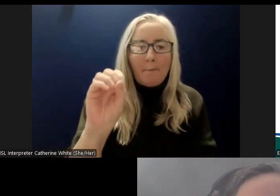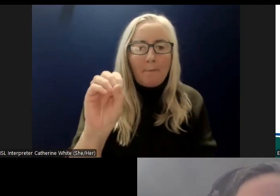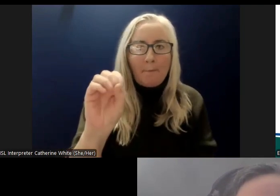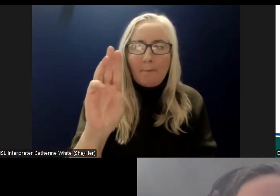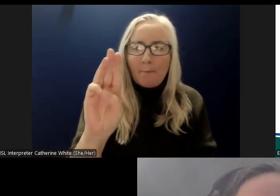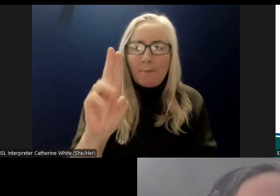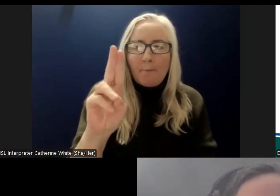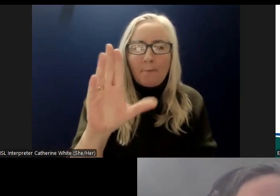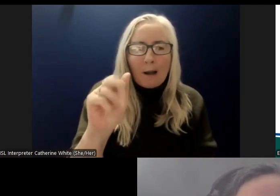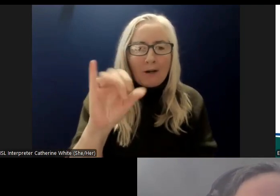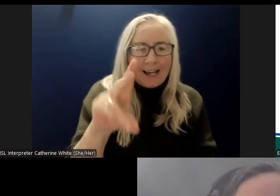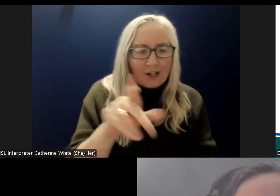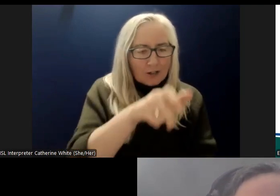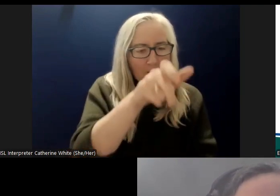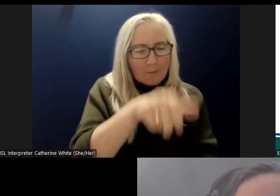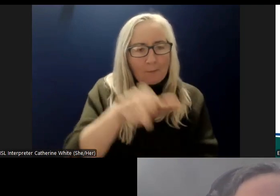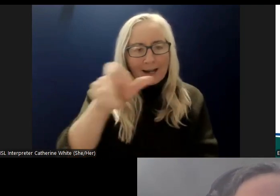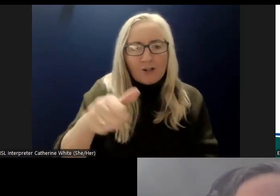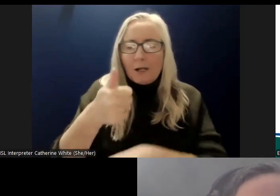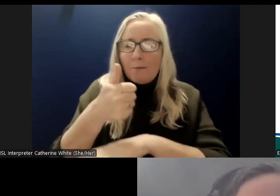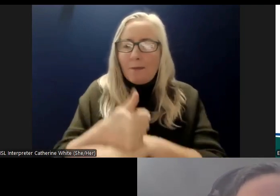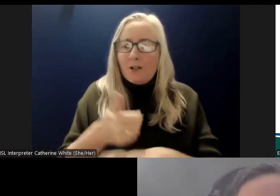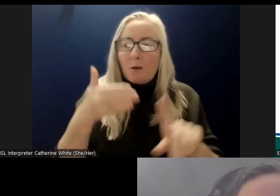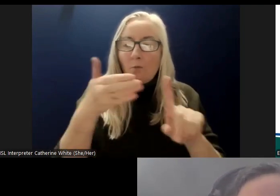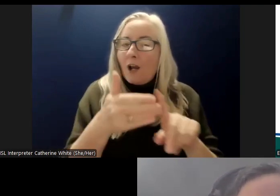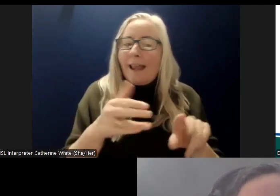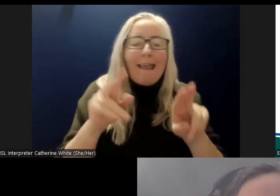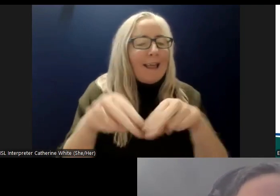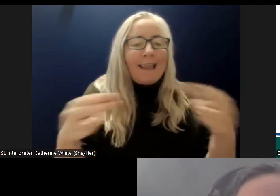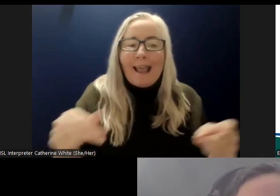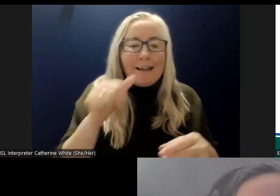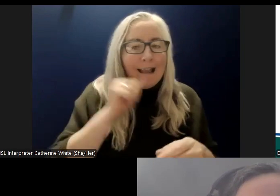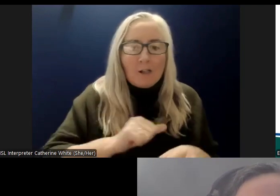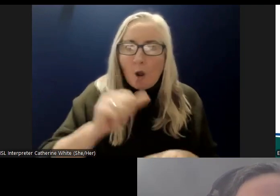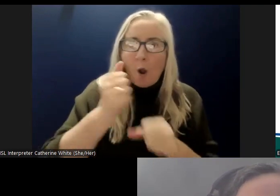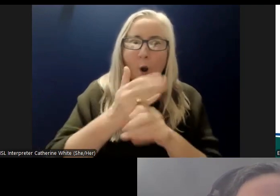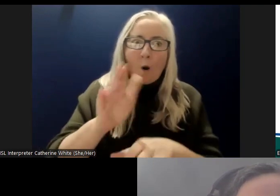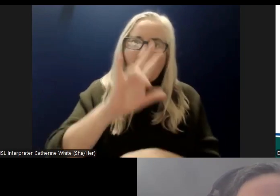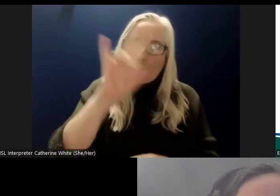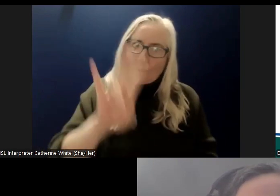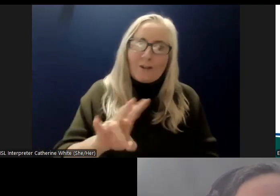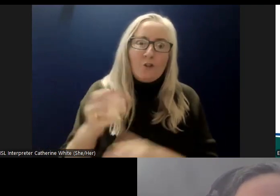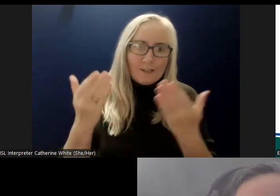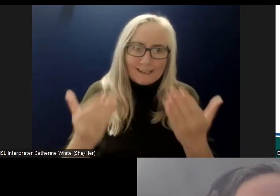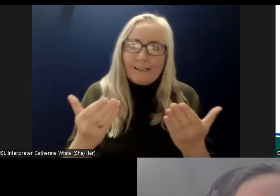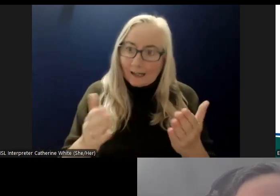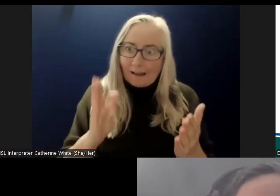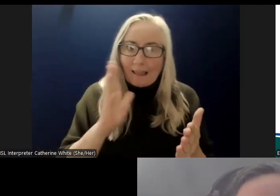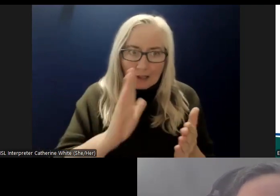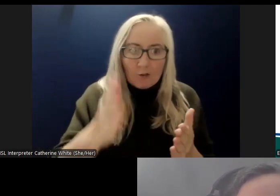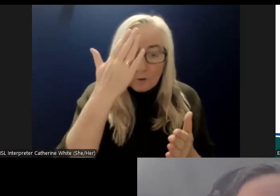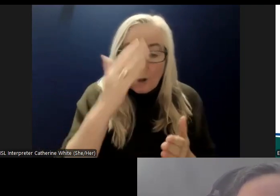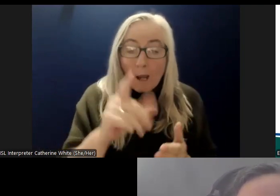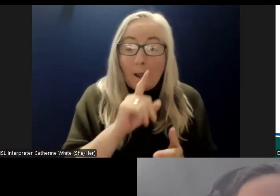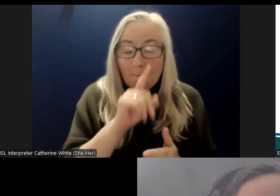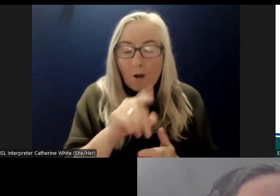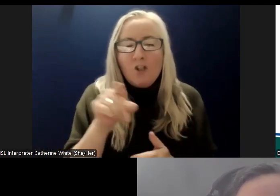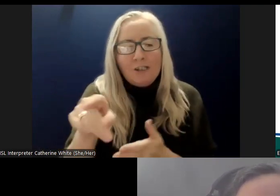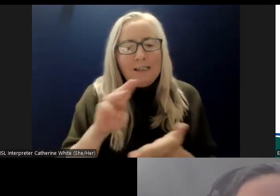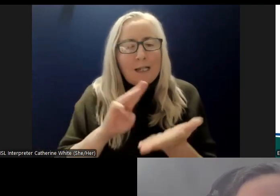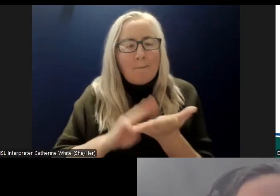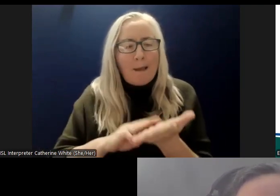approaches. Carmel's not going to be able to answer all our questions today, just that's a caveat, but she is a member of